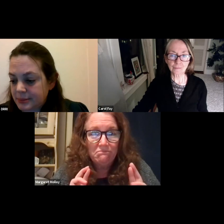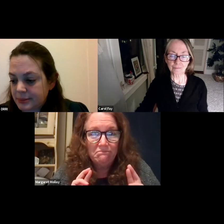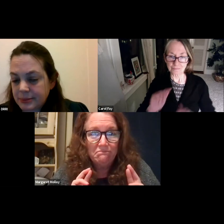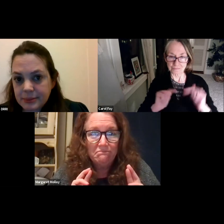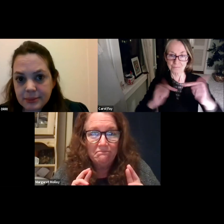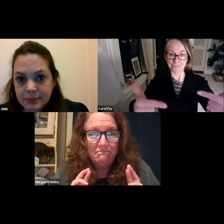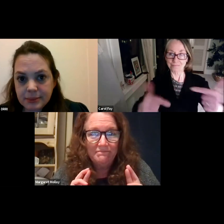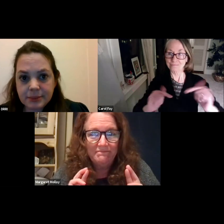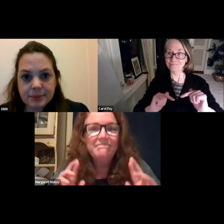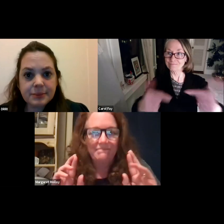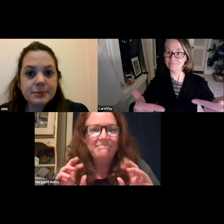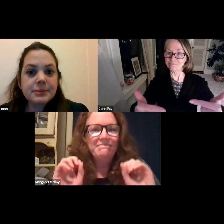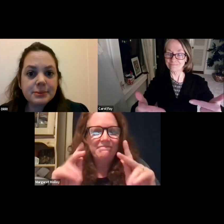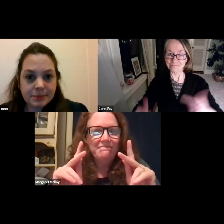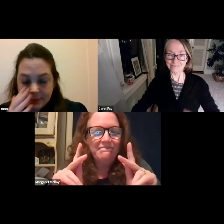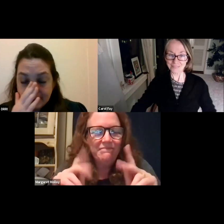Go ahead, Margie.